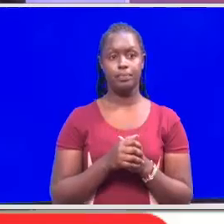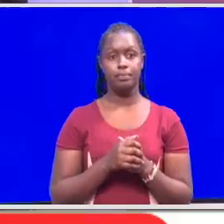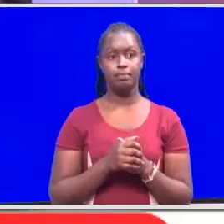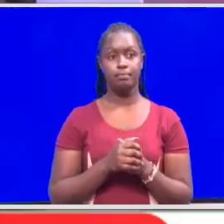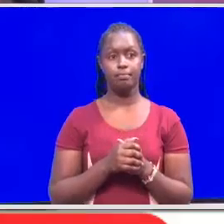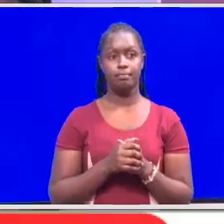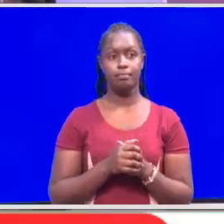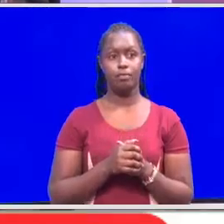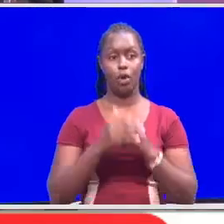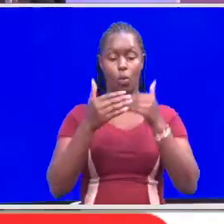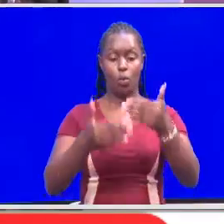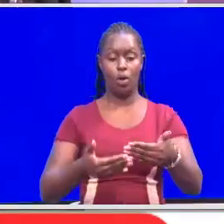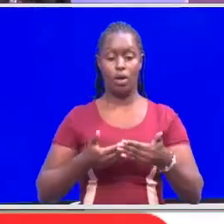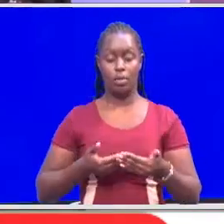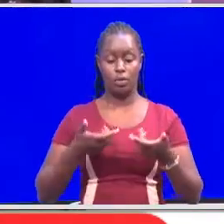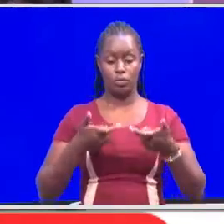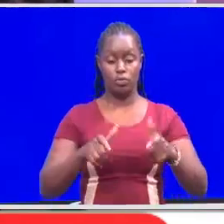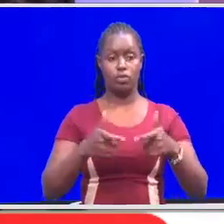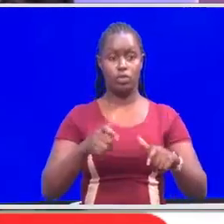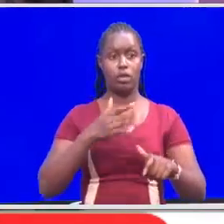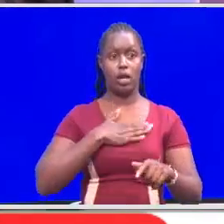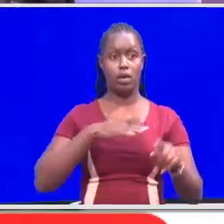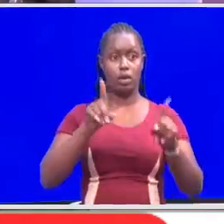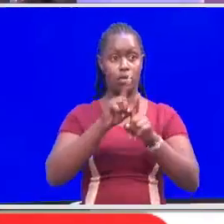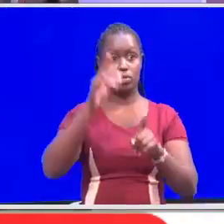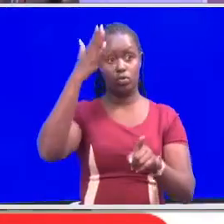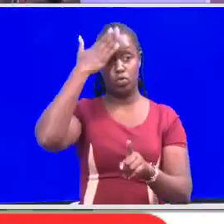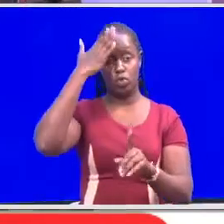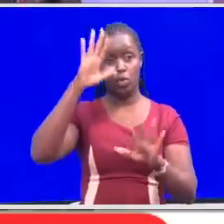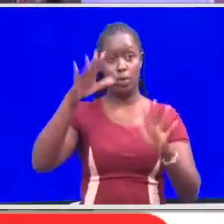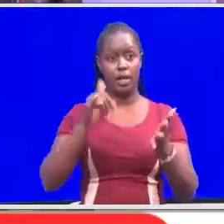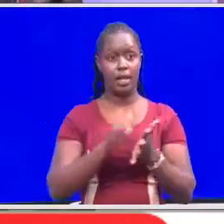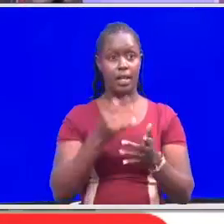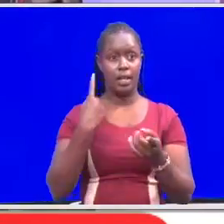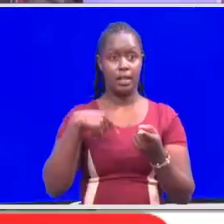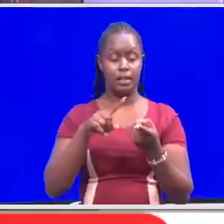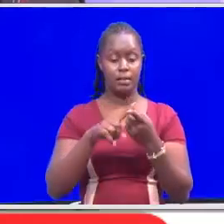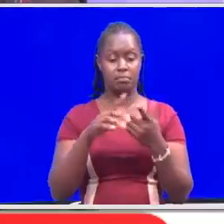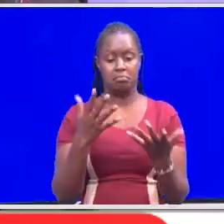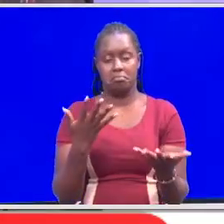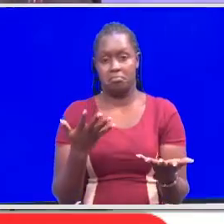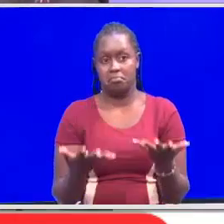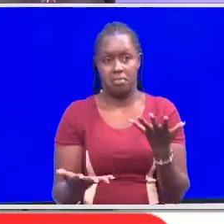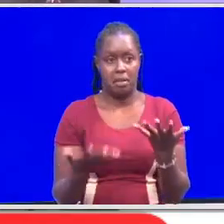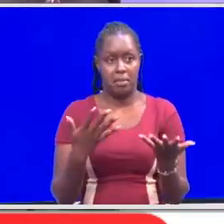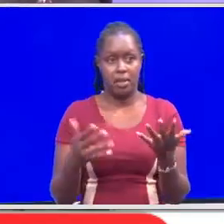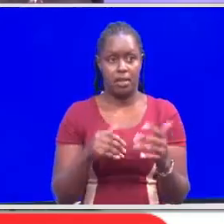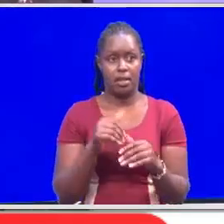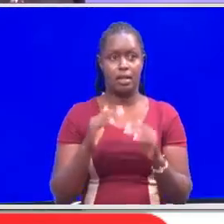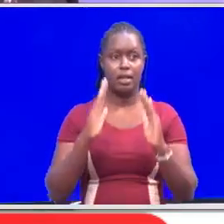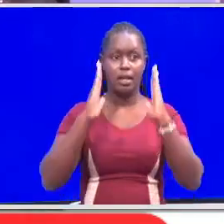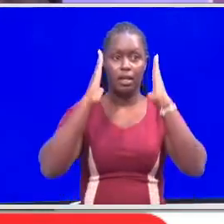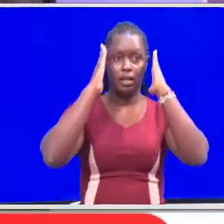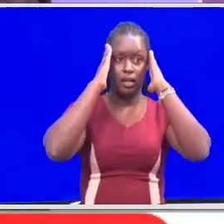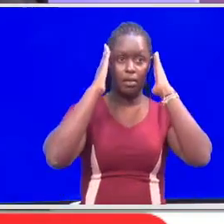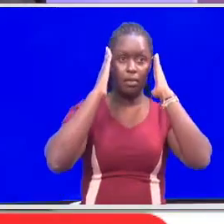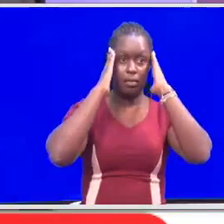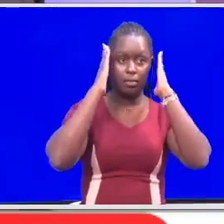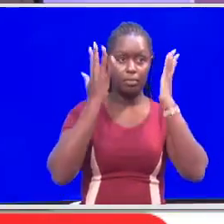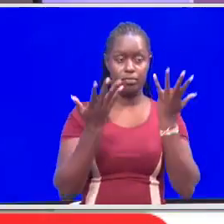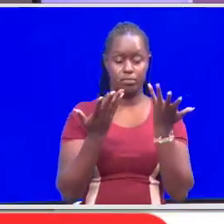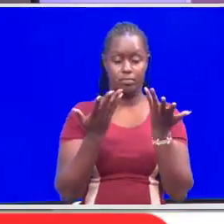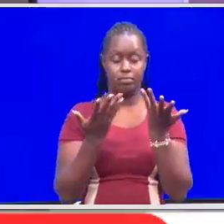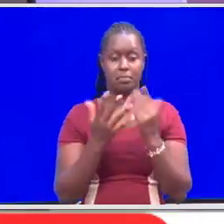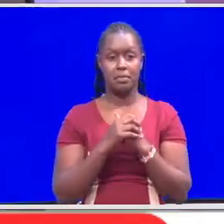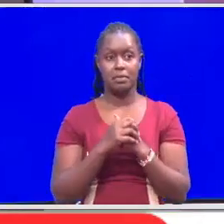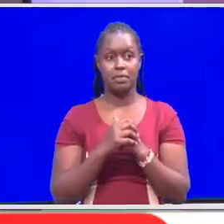to have you. Welcome to our studios. Thank you. And indeed, I realized, you know, the full name it could be is Ababu Tofik Pius Namwamba. Is that